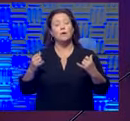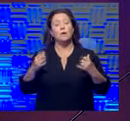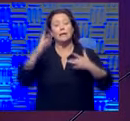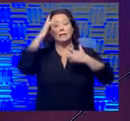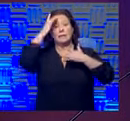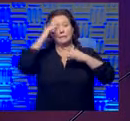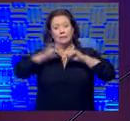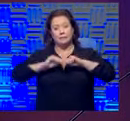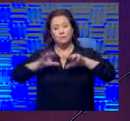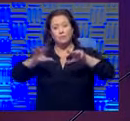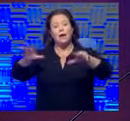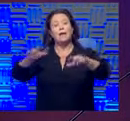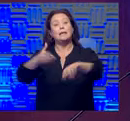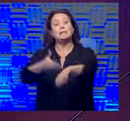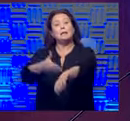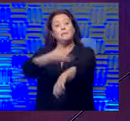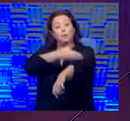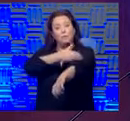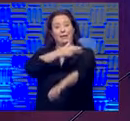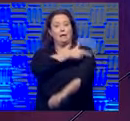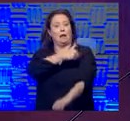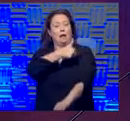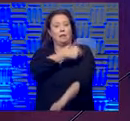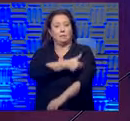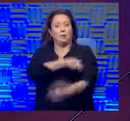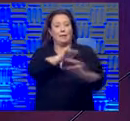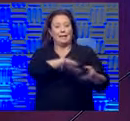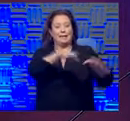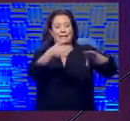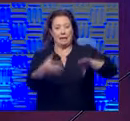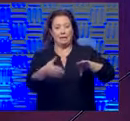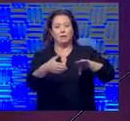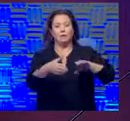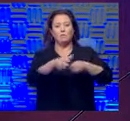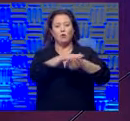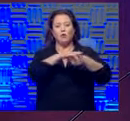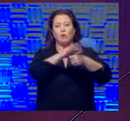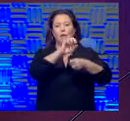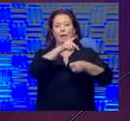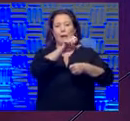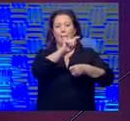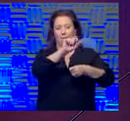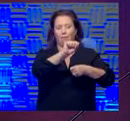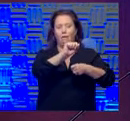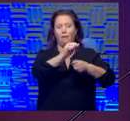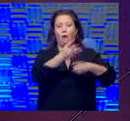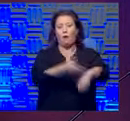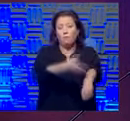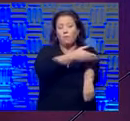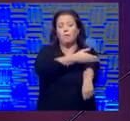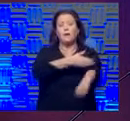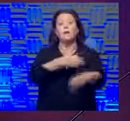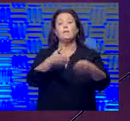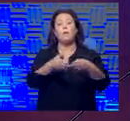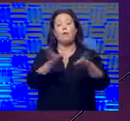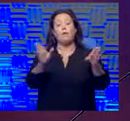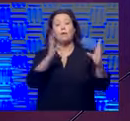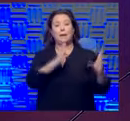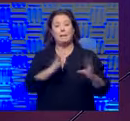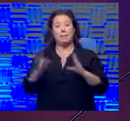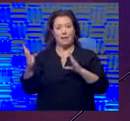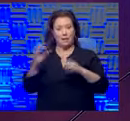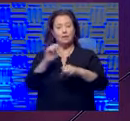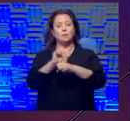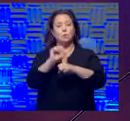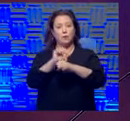disease spread is still improving, and hospitalizations and death per capita are improving. So the reopening plan was working,